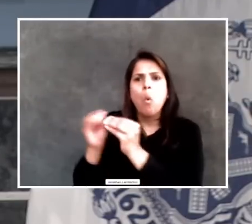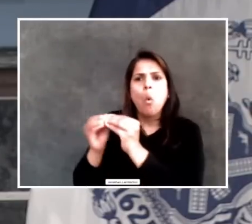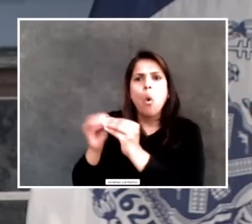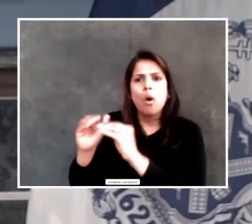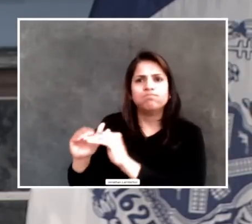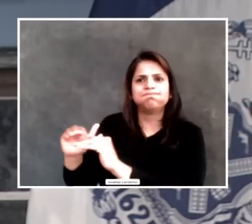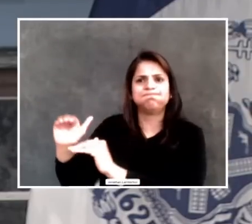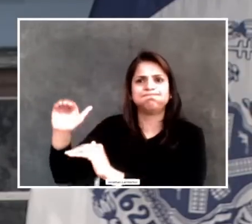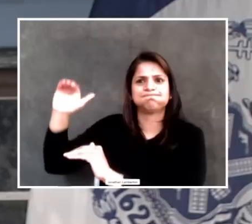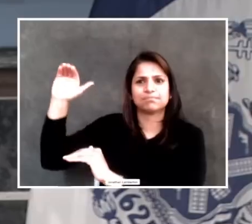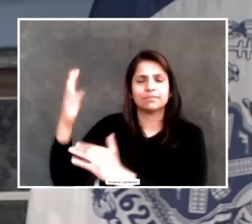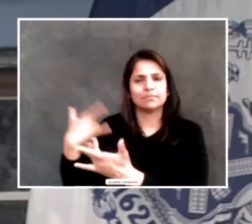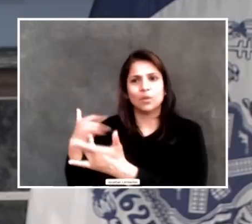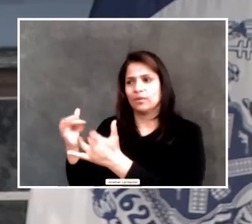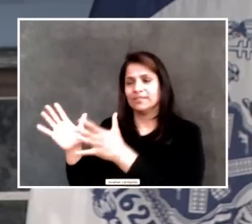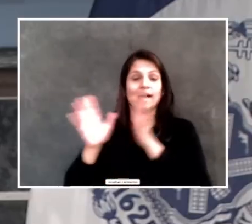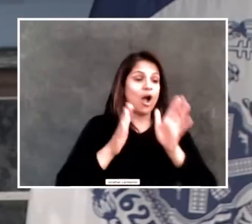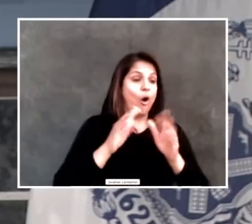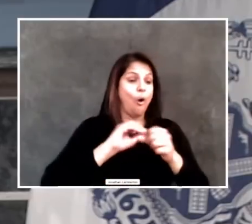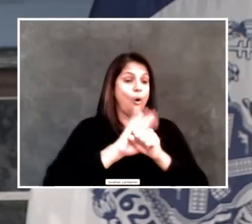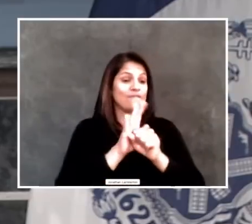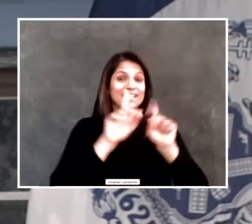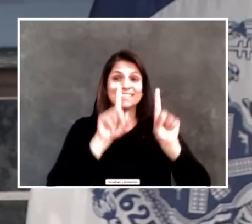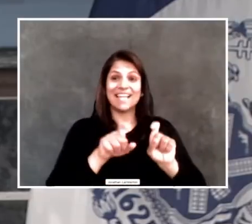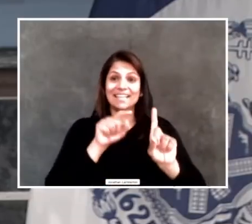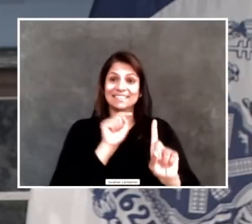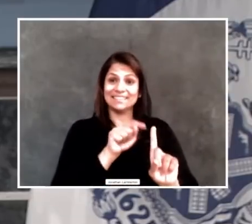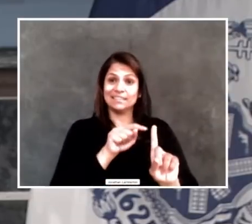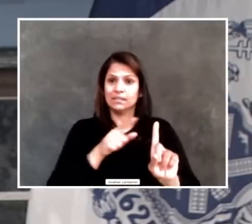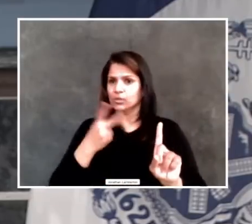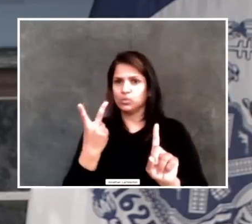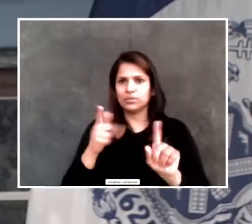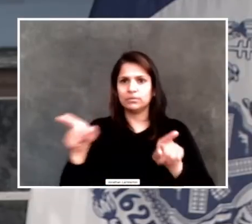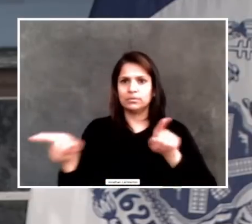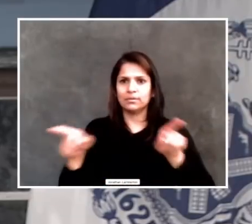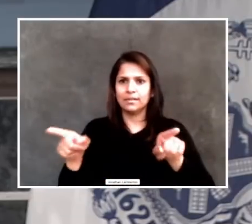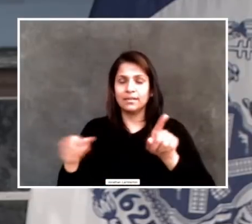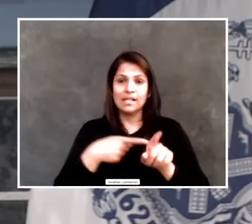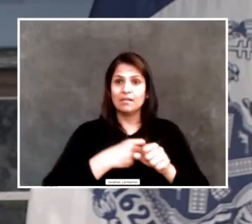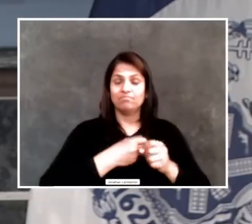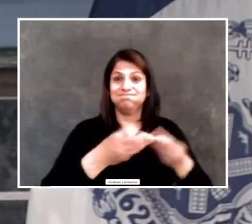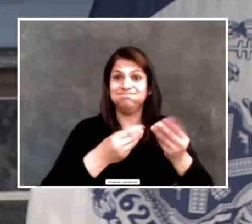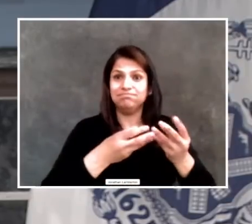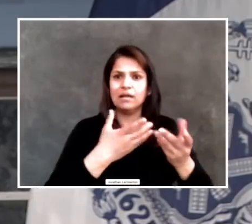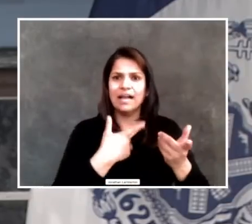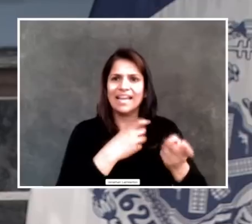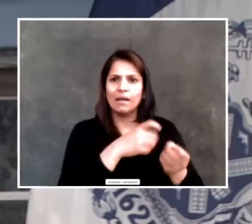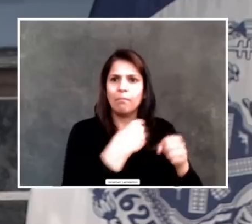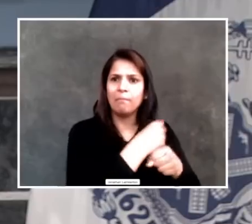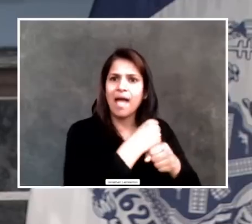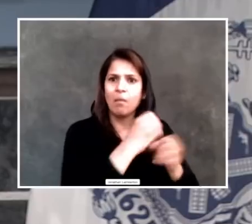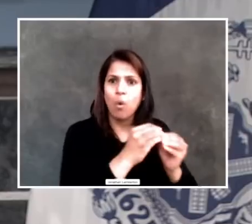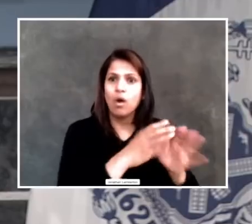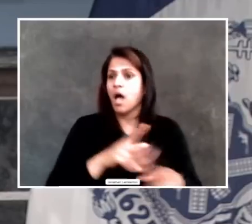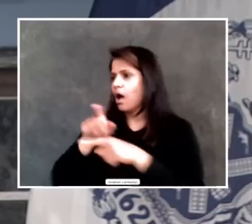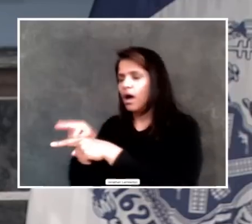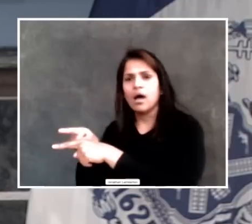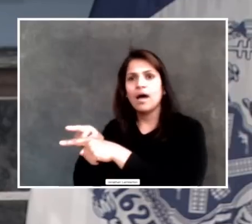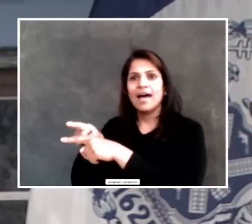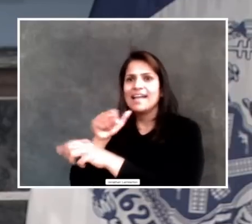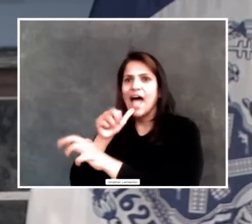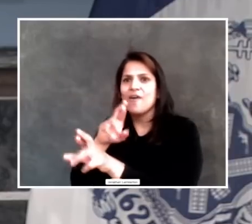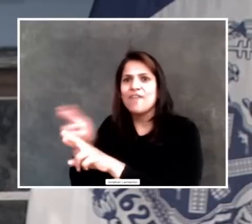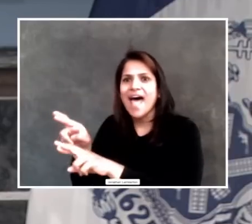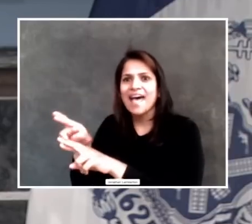tangible. If someone has symptoms, then you want them to immediately isolate. You want them